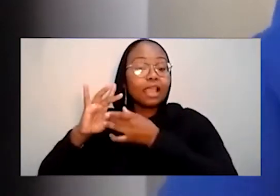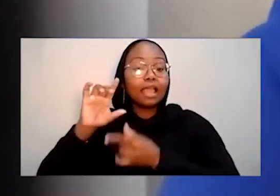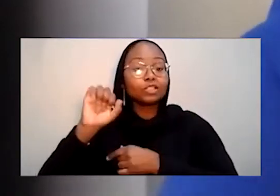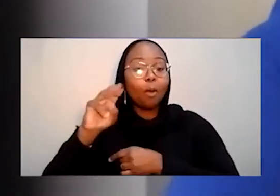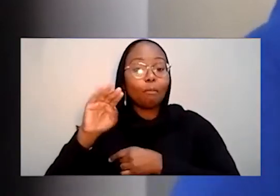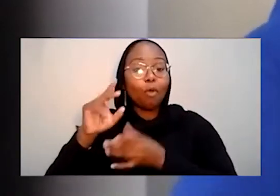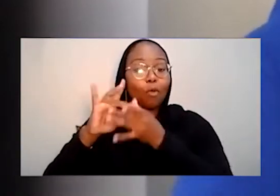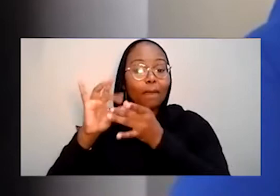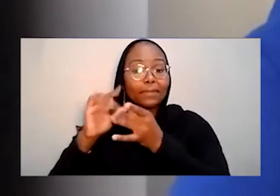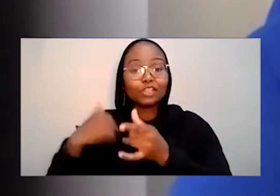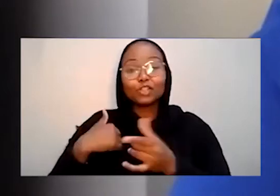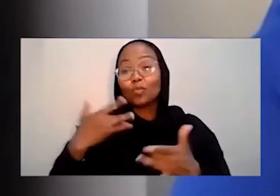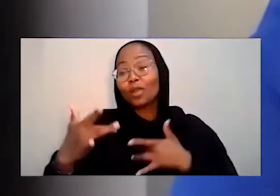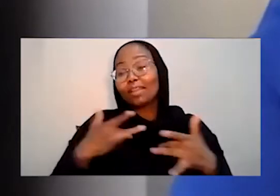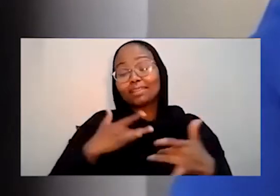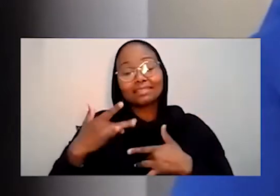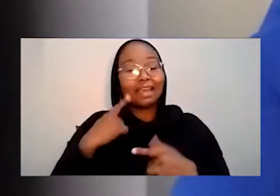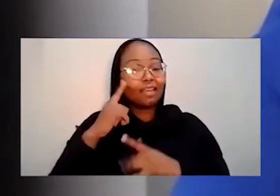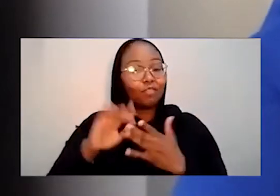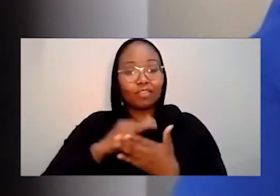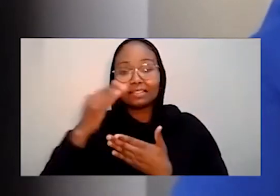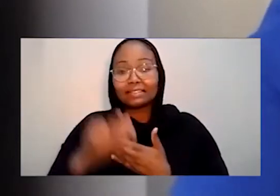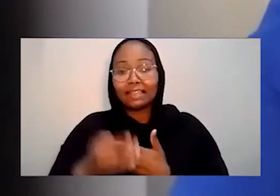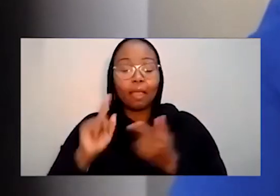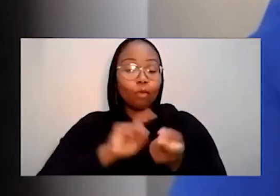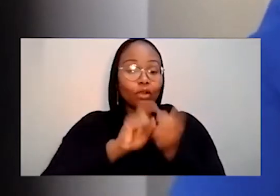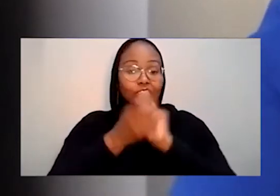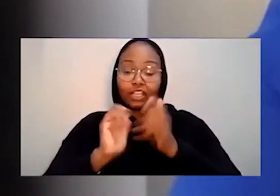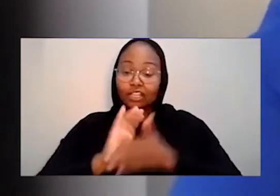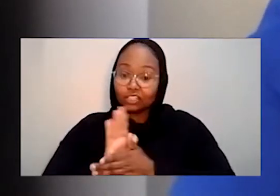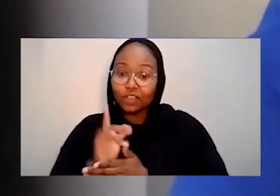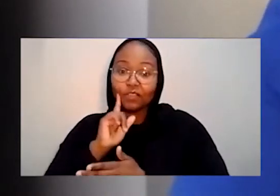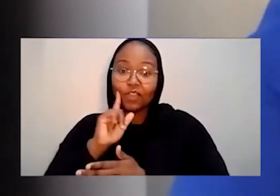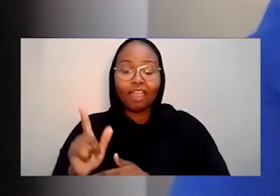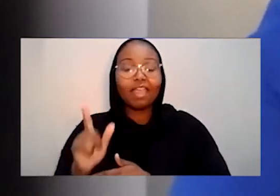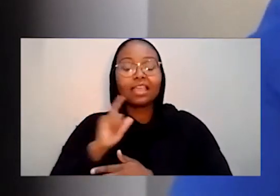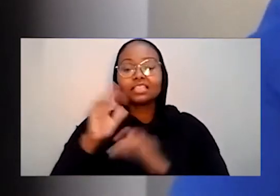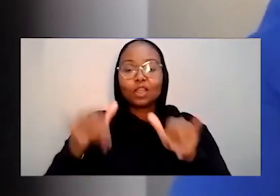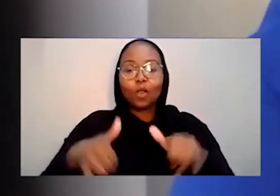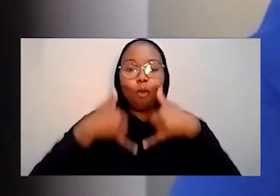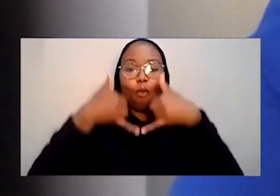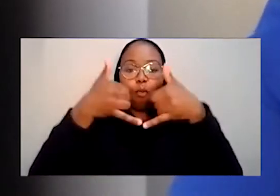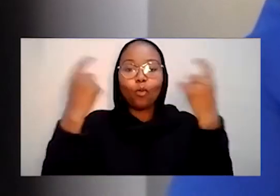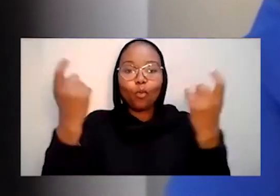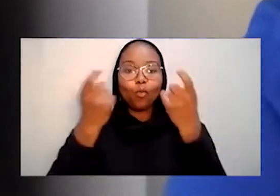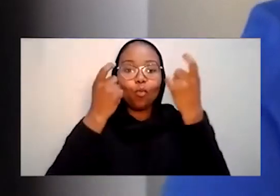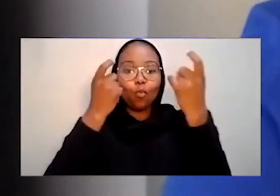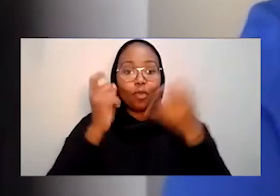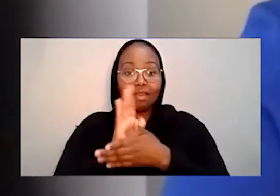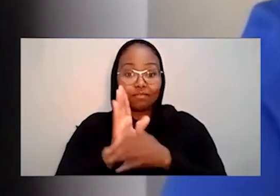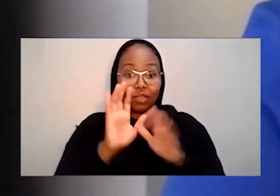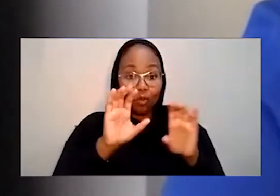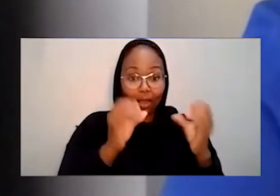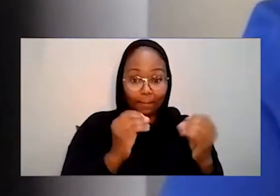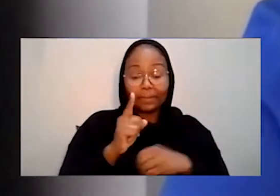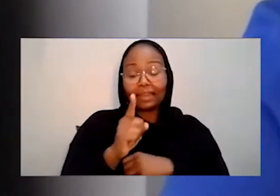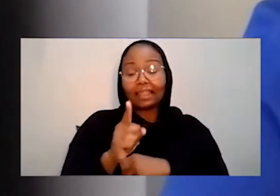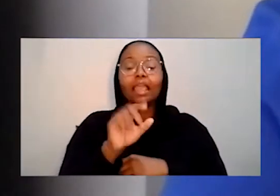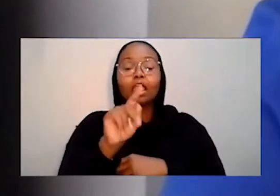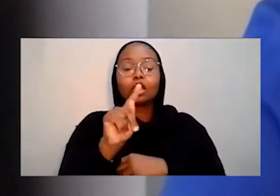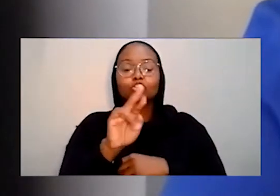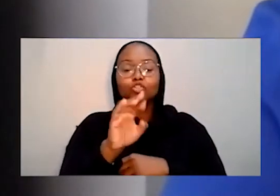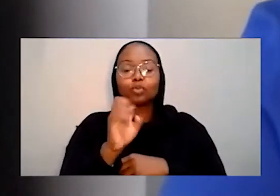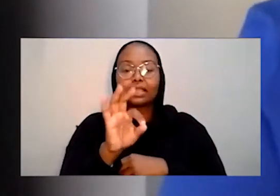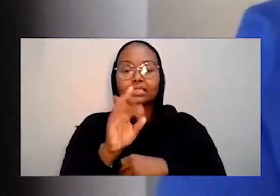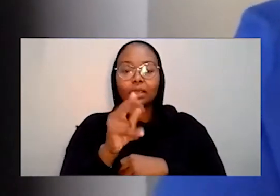and the Impact Campaign. Transform Films is the Peabody Award-winning film company that produced the film, and its parent company, Odyssey Impact,